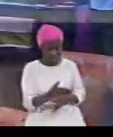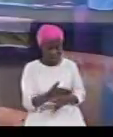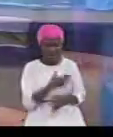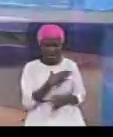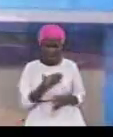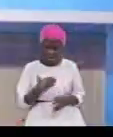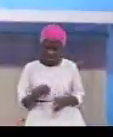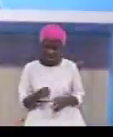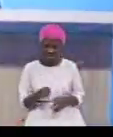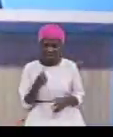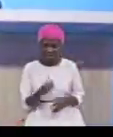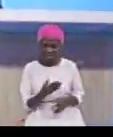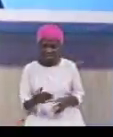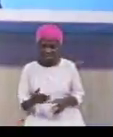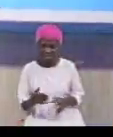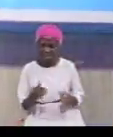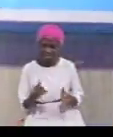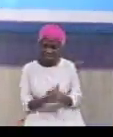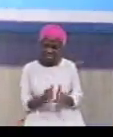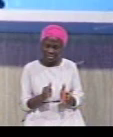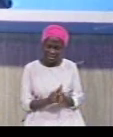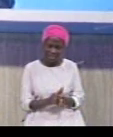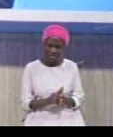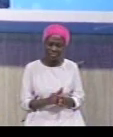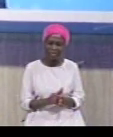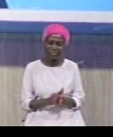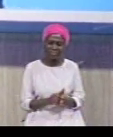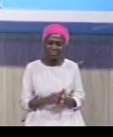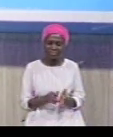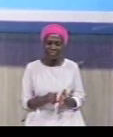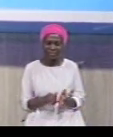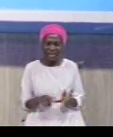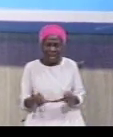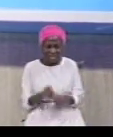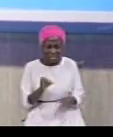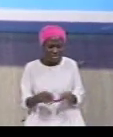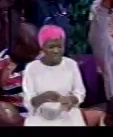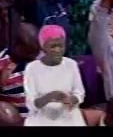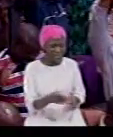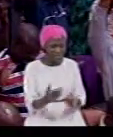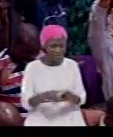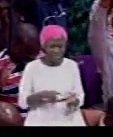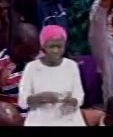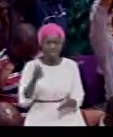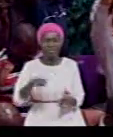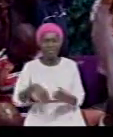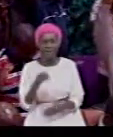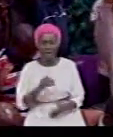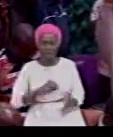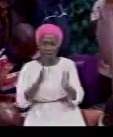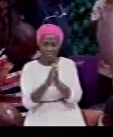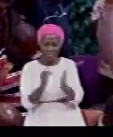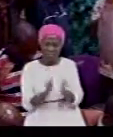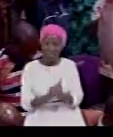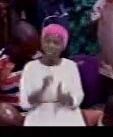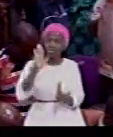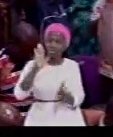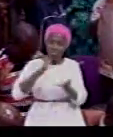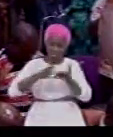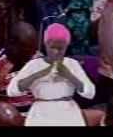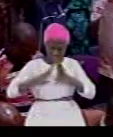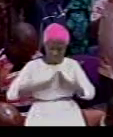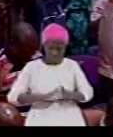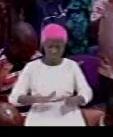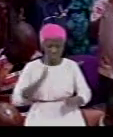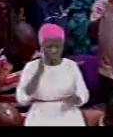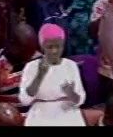and the thing as if your heart will jump out, I command there will be peace in your system in Jesus' name.